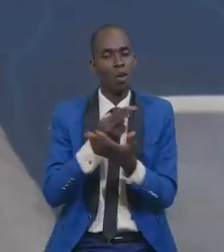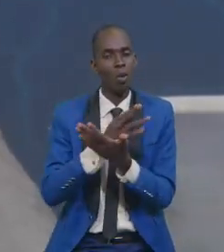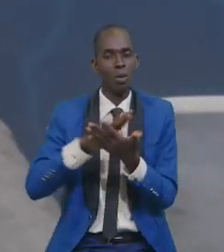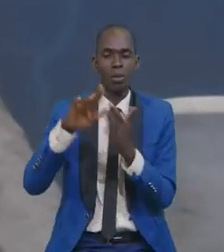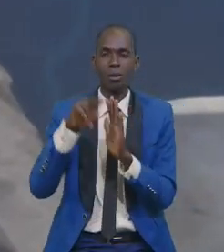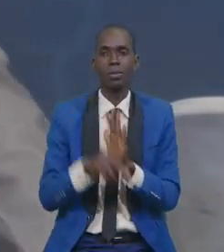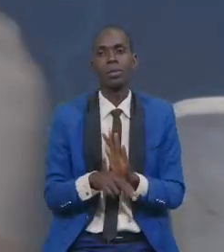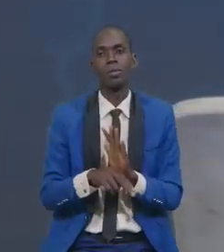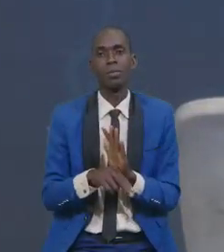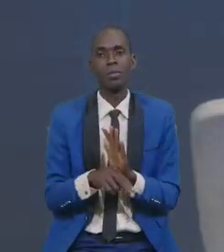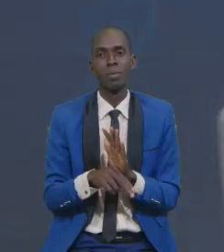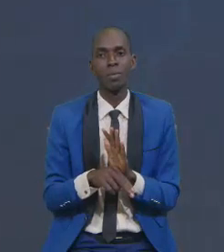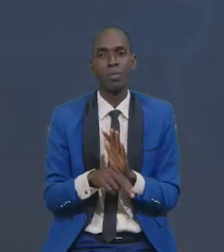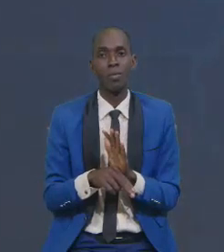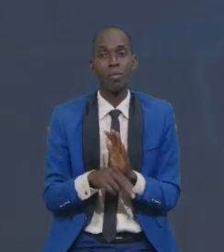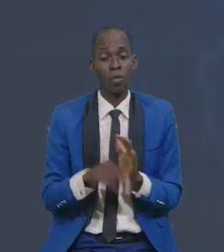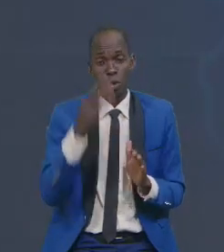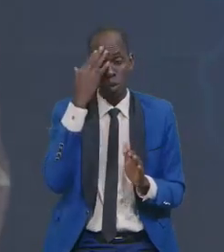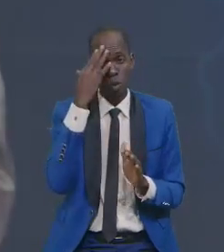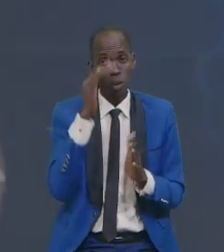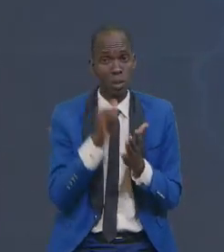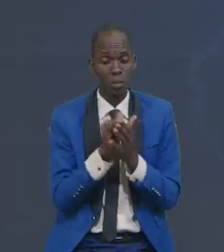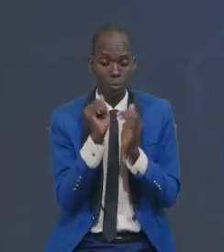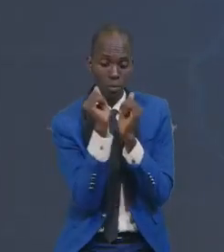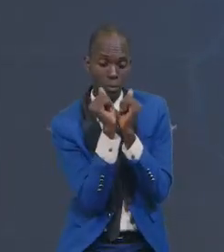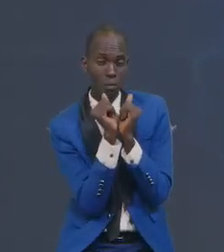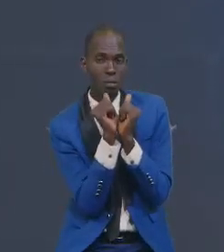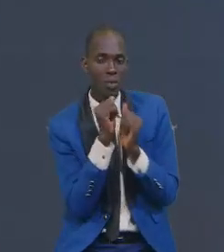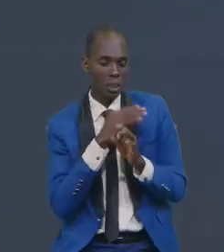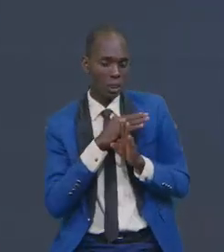know, bondage hinders